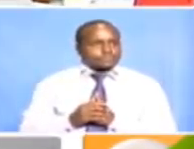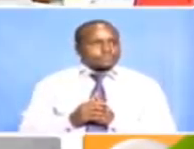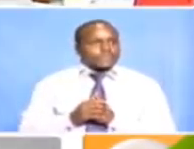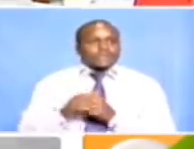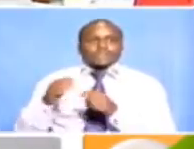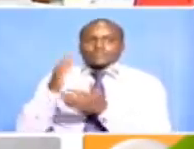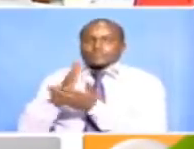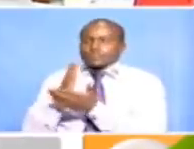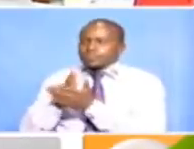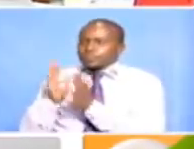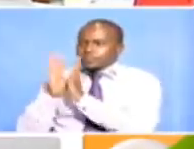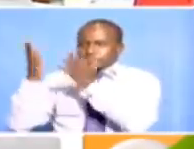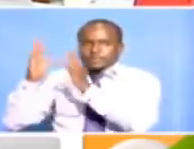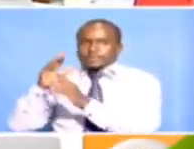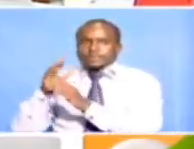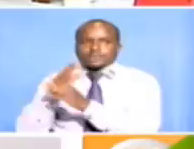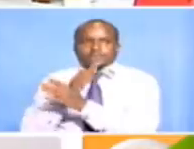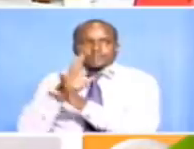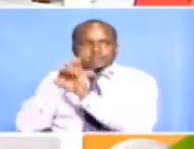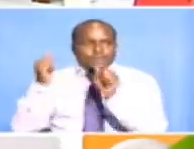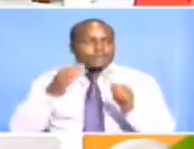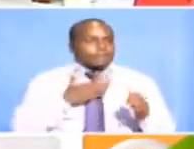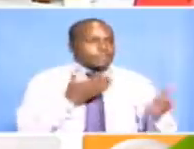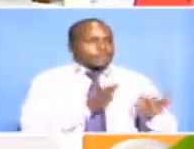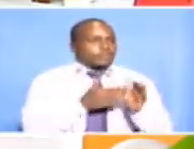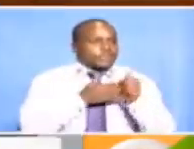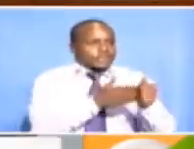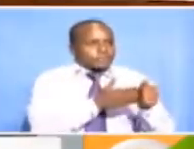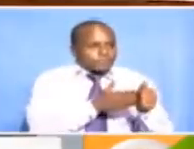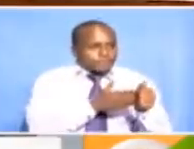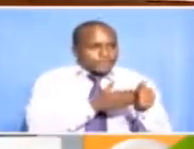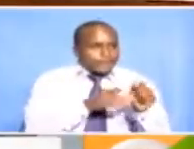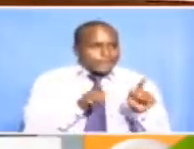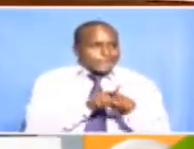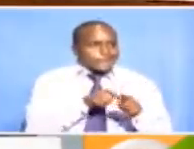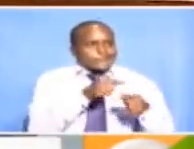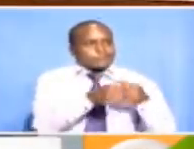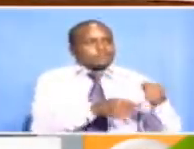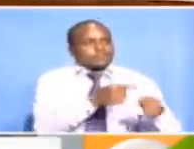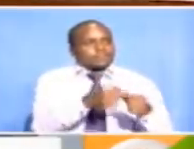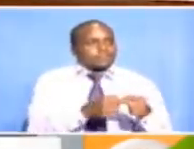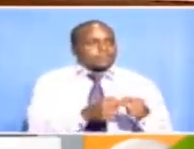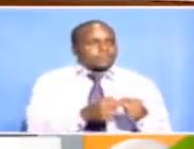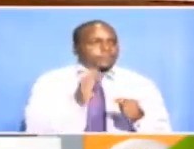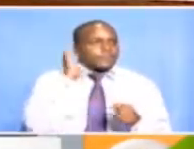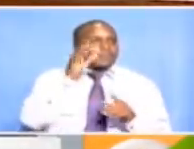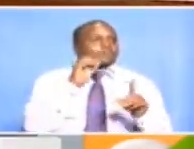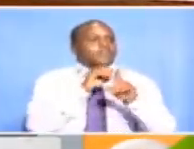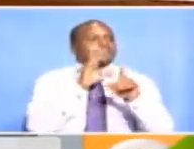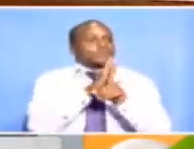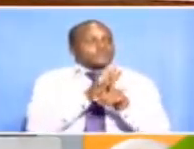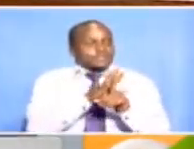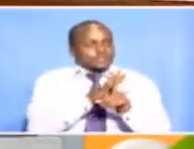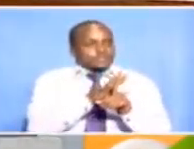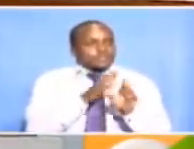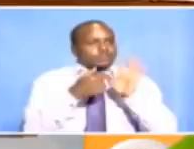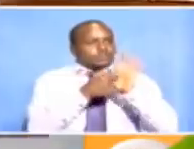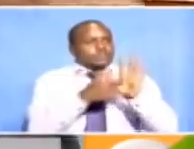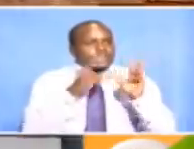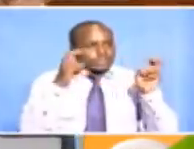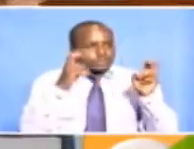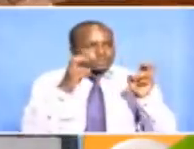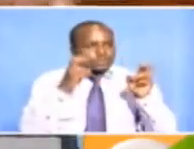everything. Jeff, listen. My style of leadership, as we move on, we'll be exposing these issues.